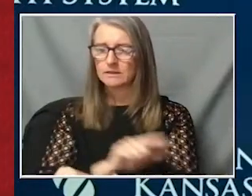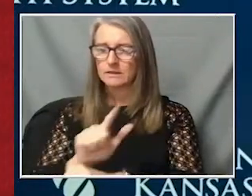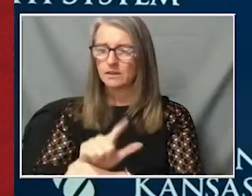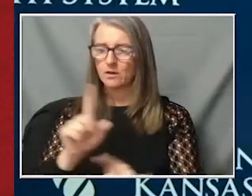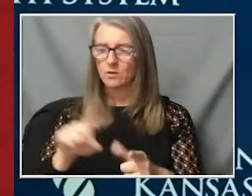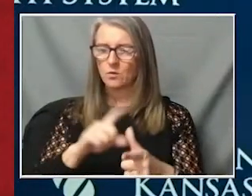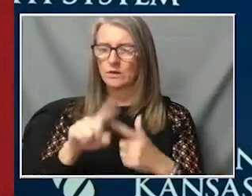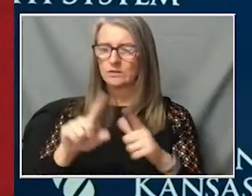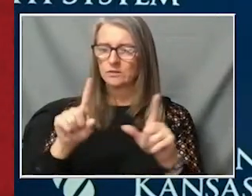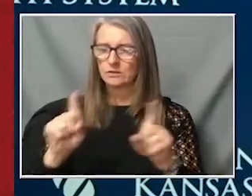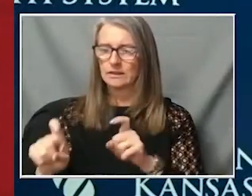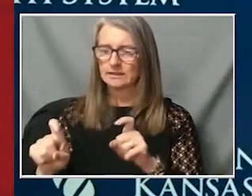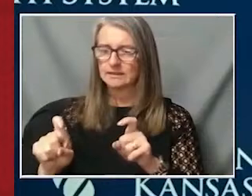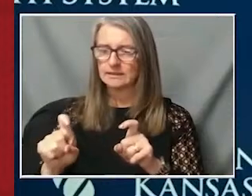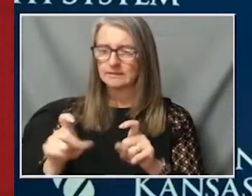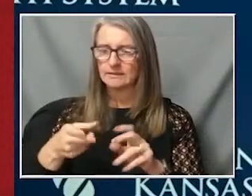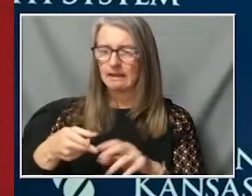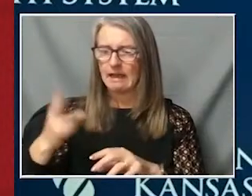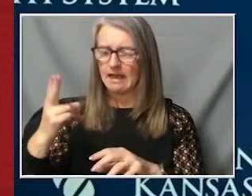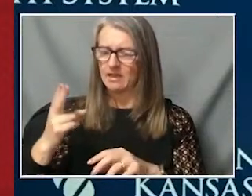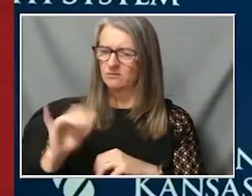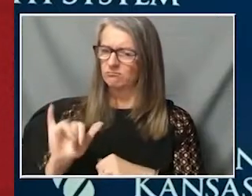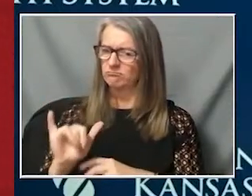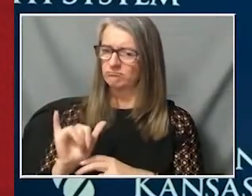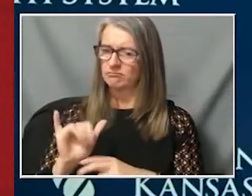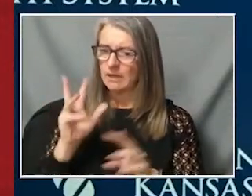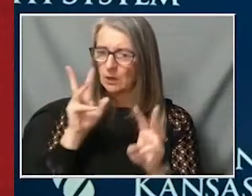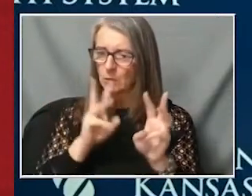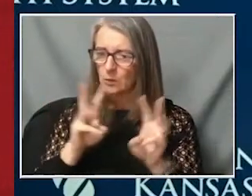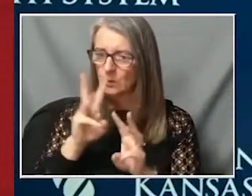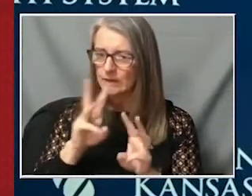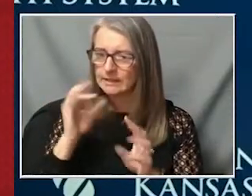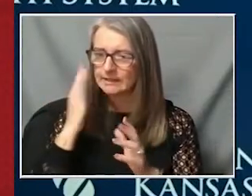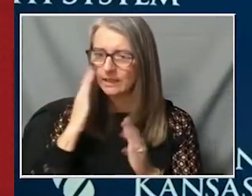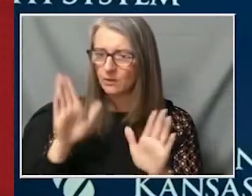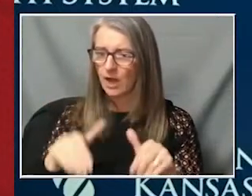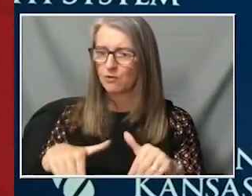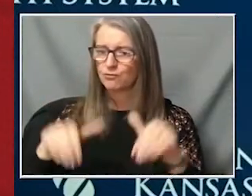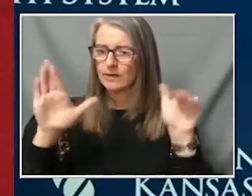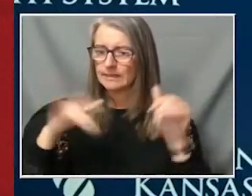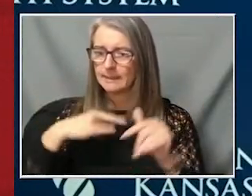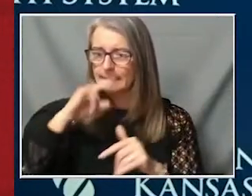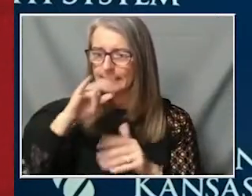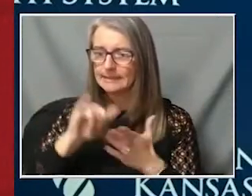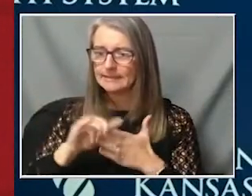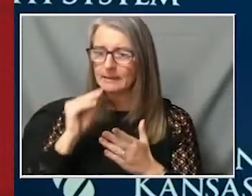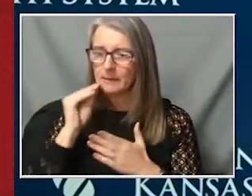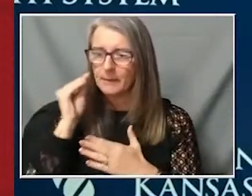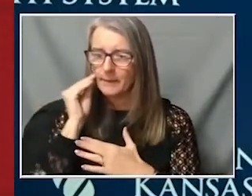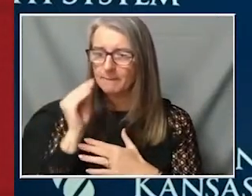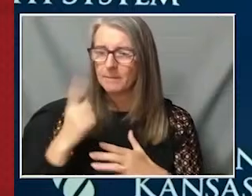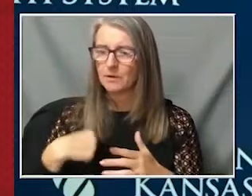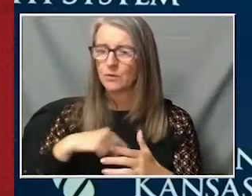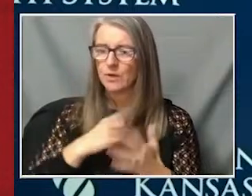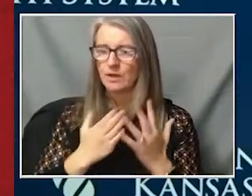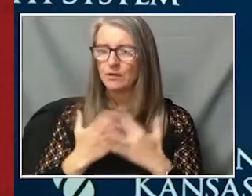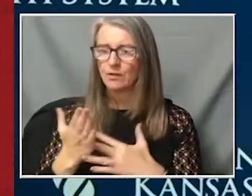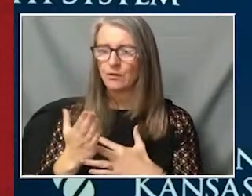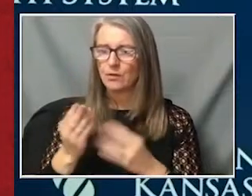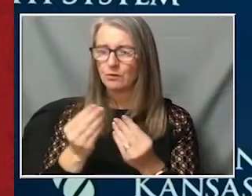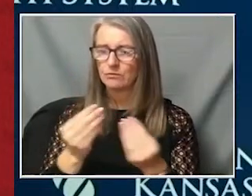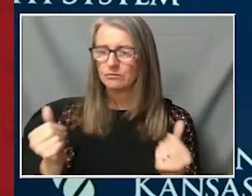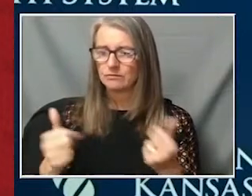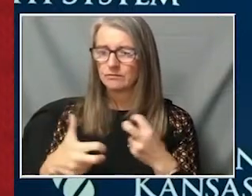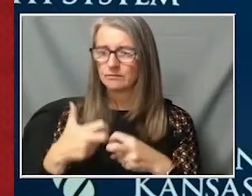and lo and behold, it was higher. And I was like, I'm worried now because I raised my children in that home, right? And so we went through mitigation strategies.